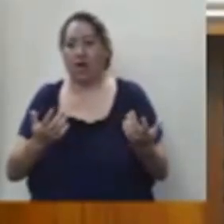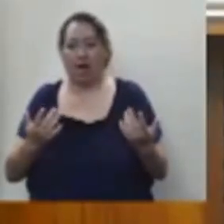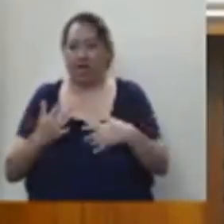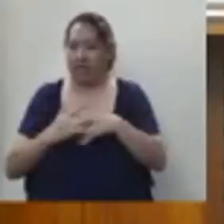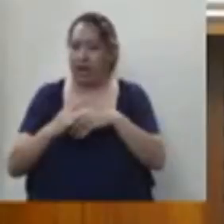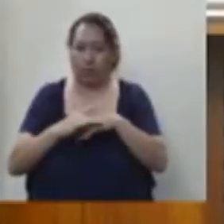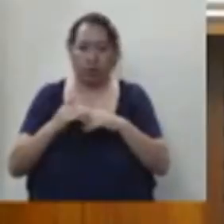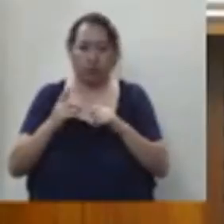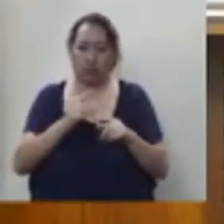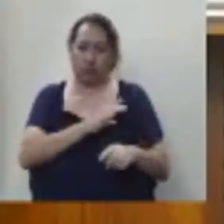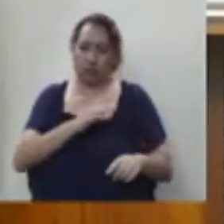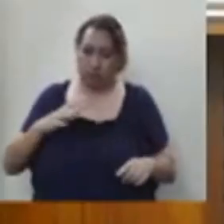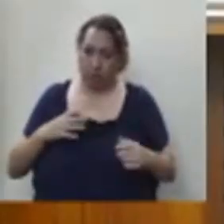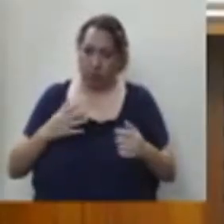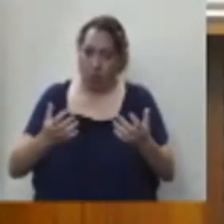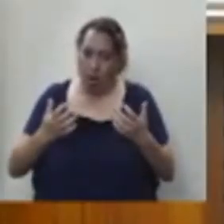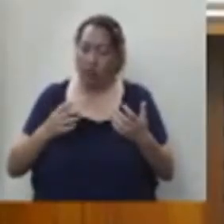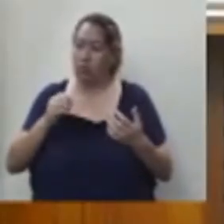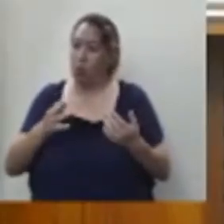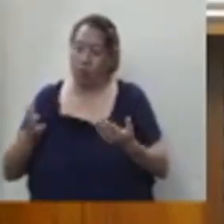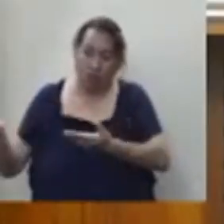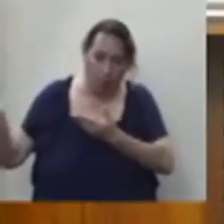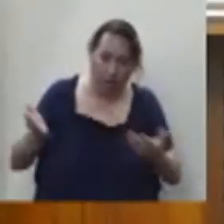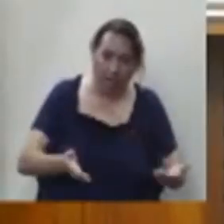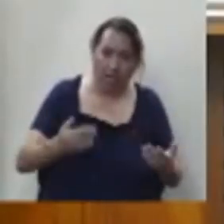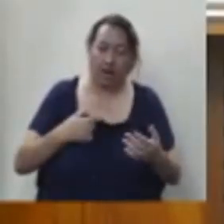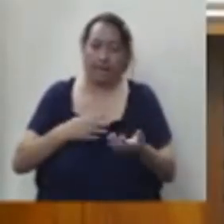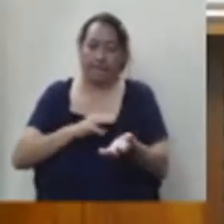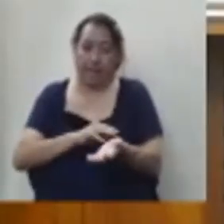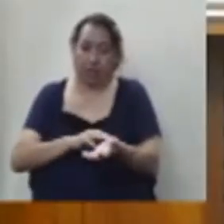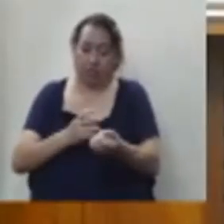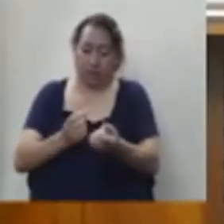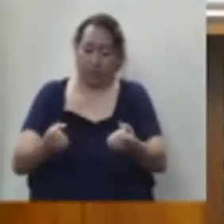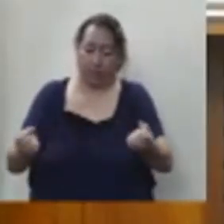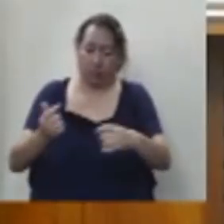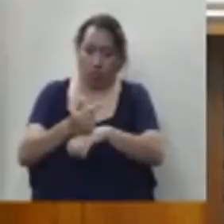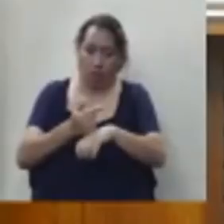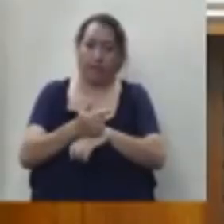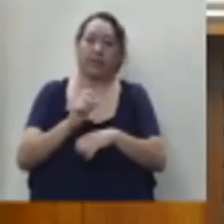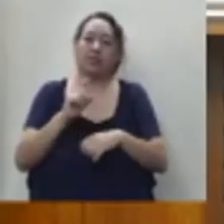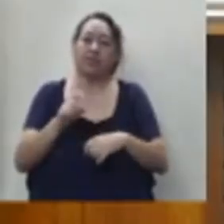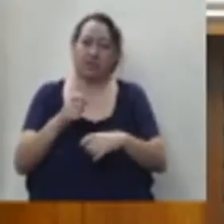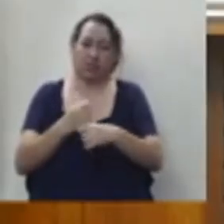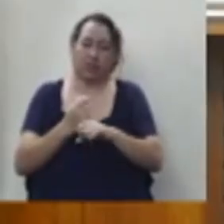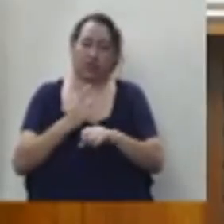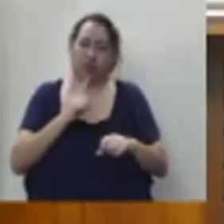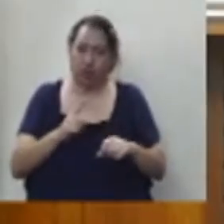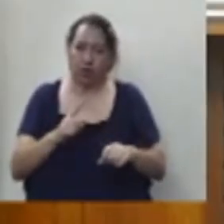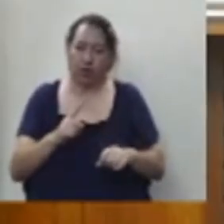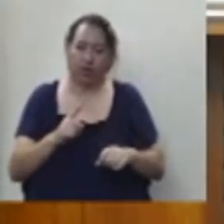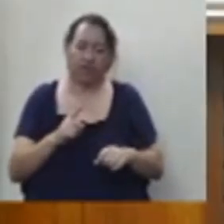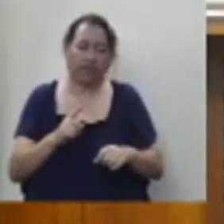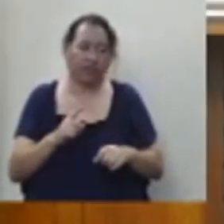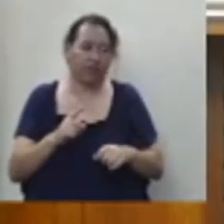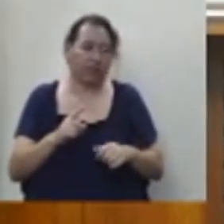to bring in medical supplies and equipment to Guam to ensure that they're validating